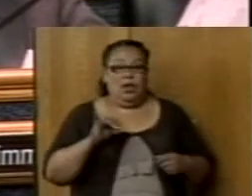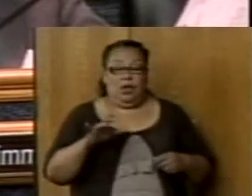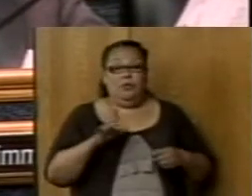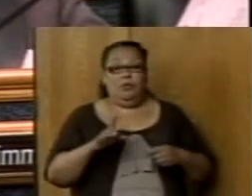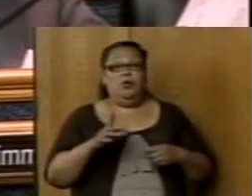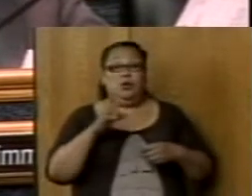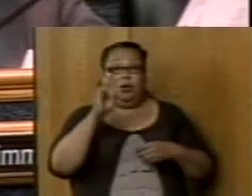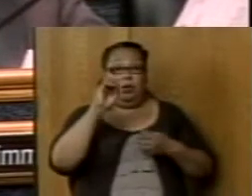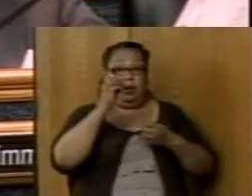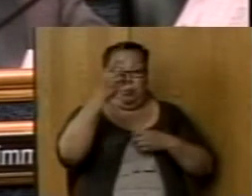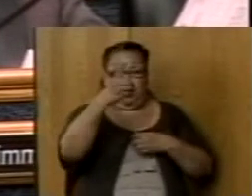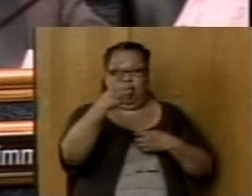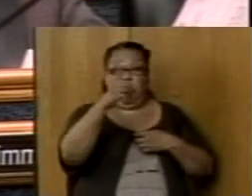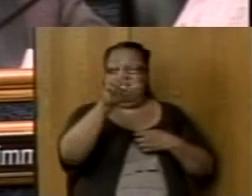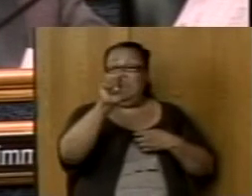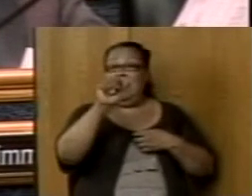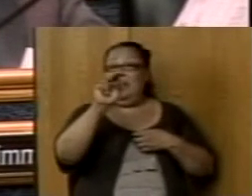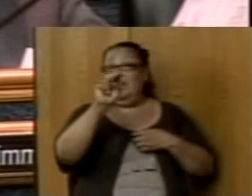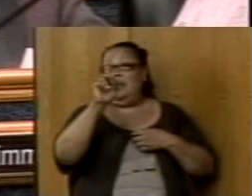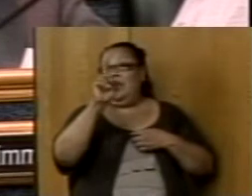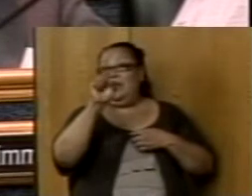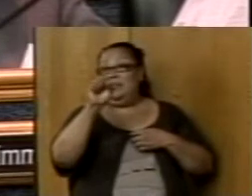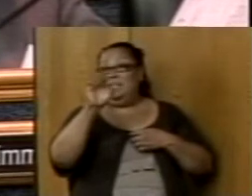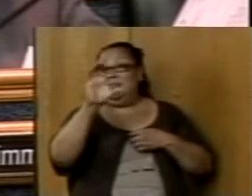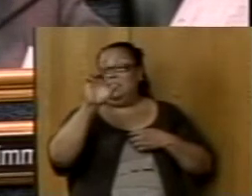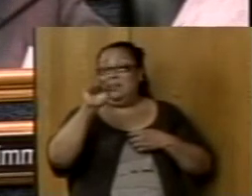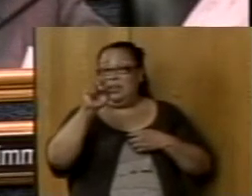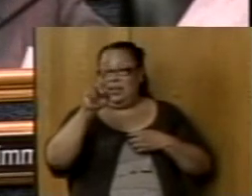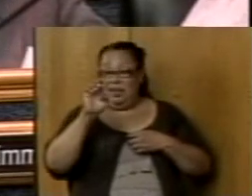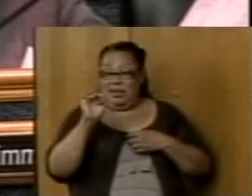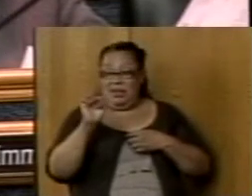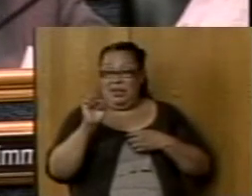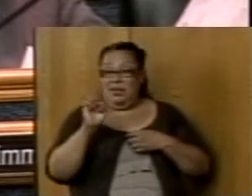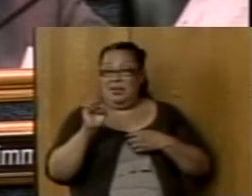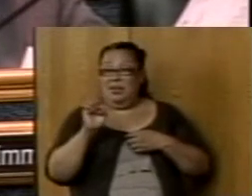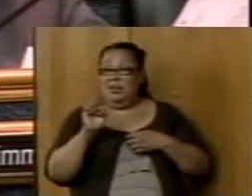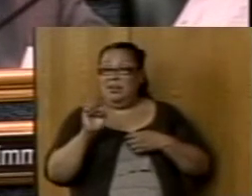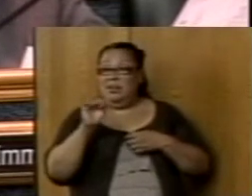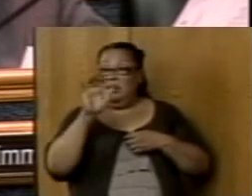number 1, by